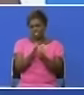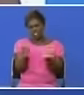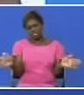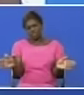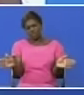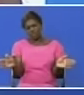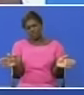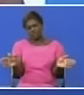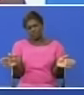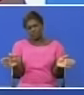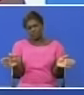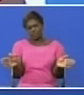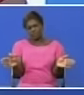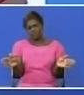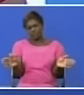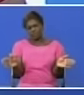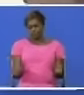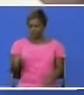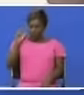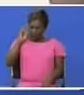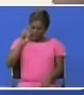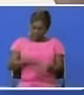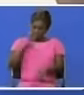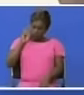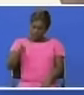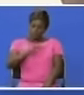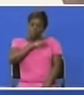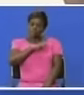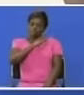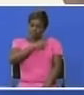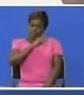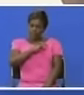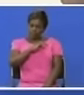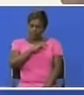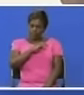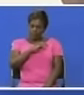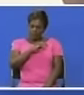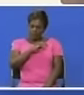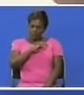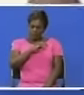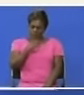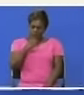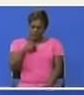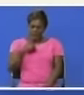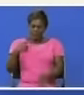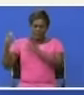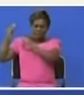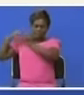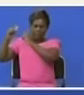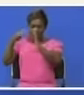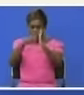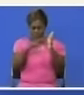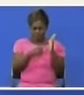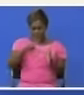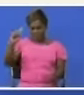you're going to impose for Netflix? Normally, when they're looking at maturity ratings for various jurisdictions, there are cultural and moral issues they look at.